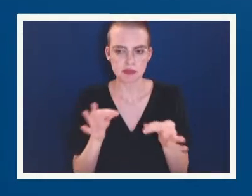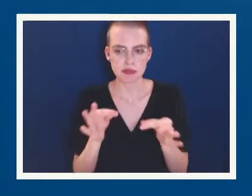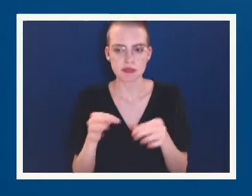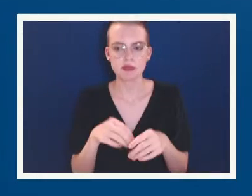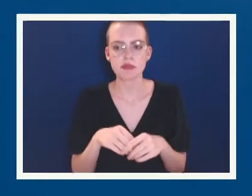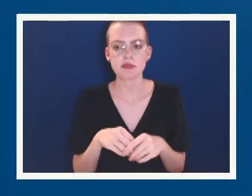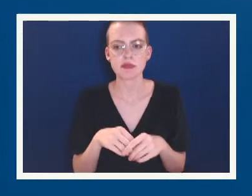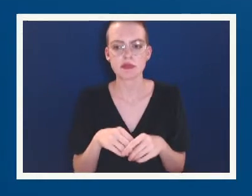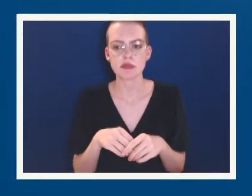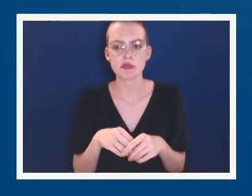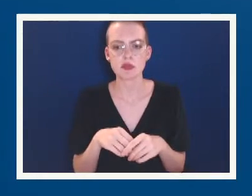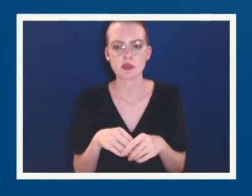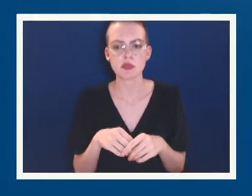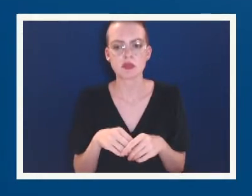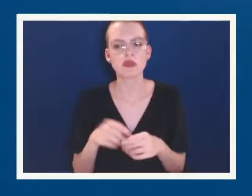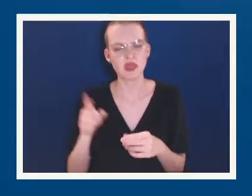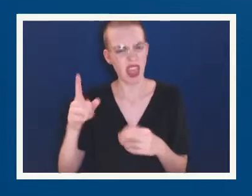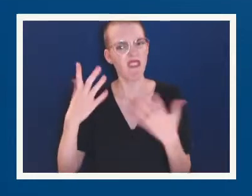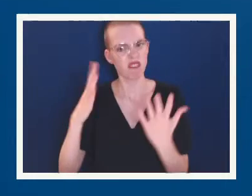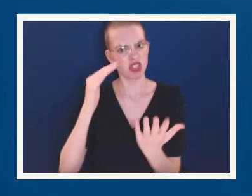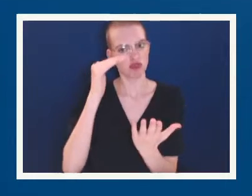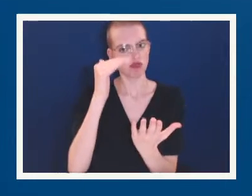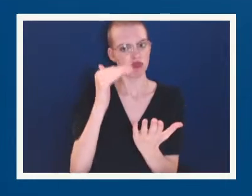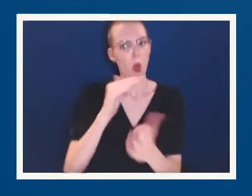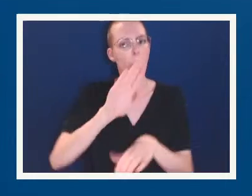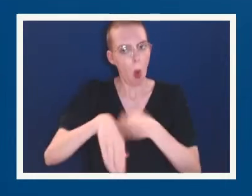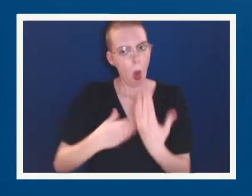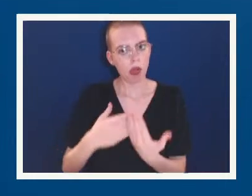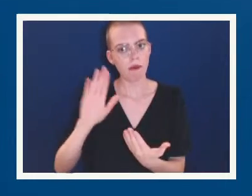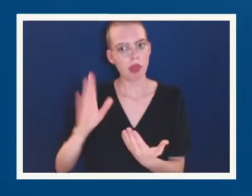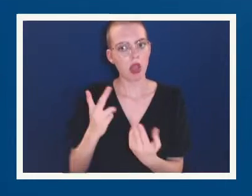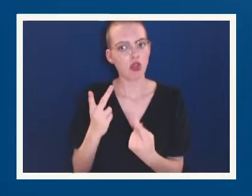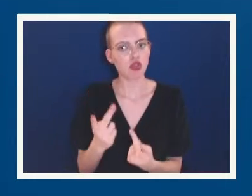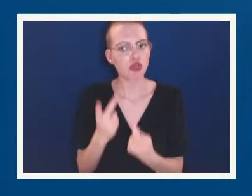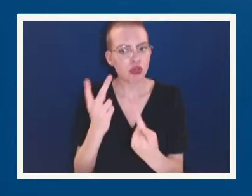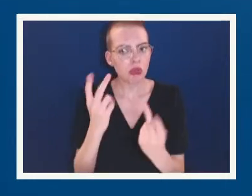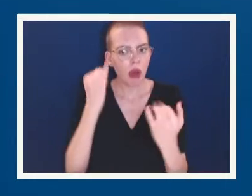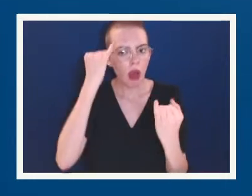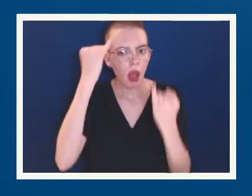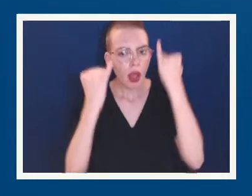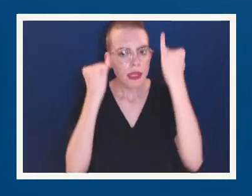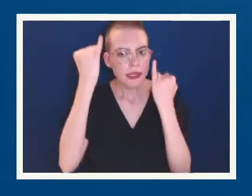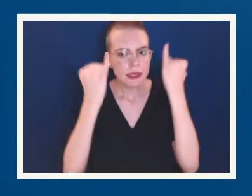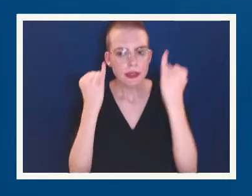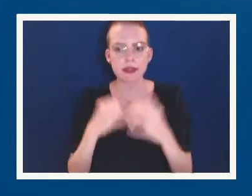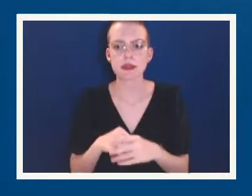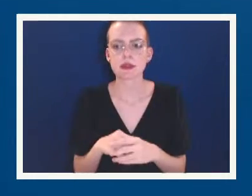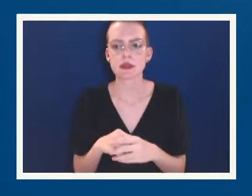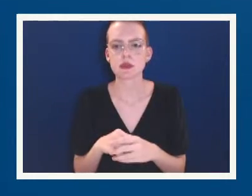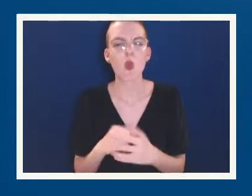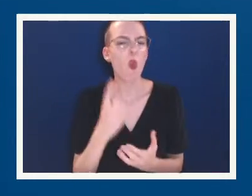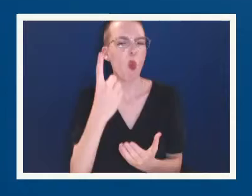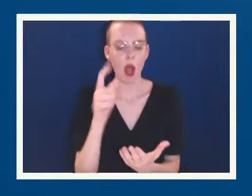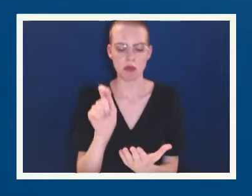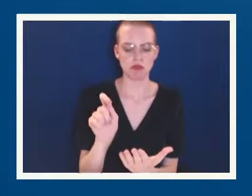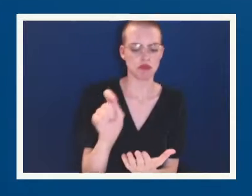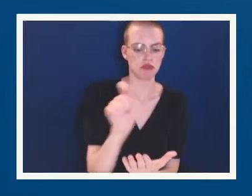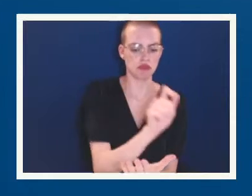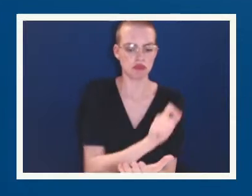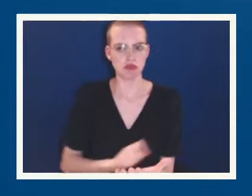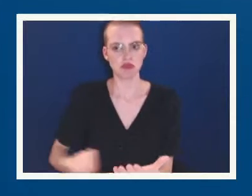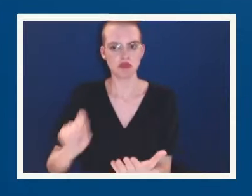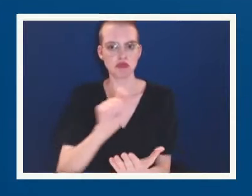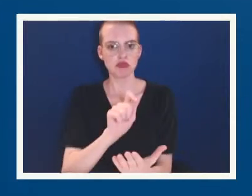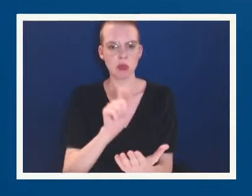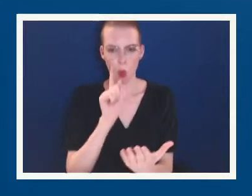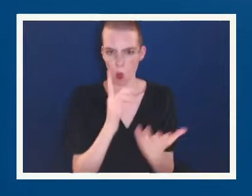program, listed all their proposals. This is too small to be able to read. I just circled the one and brought it out here, and I'm going to quote what they say